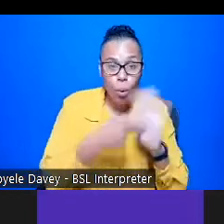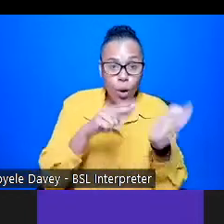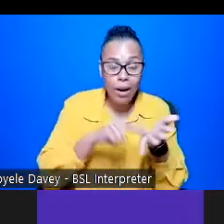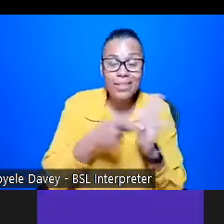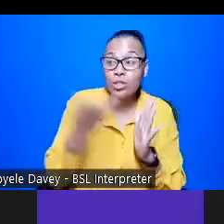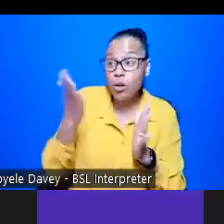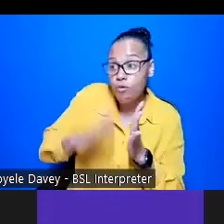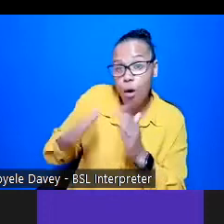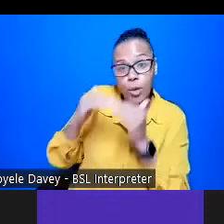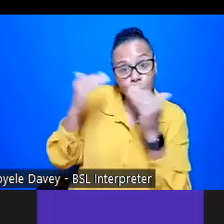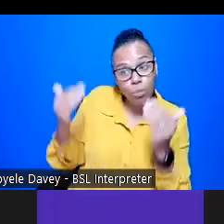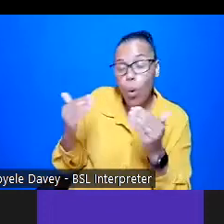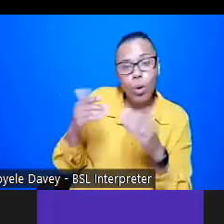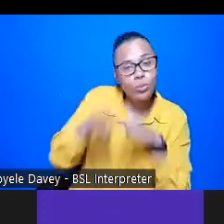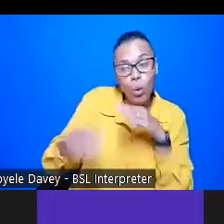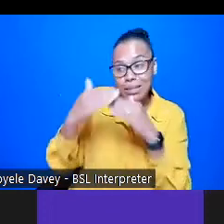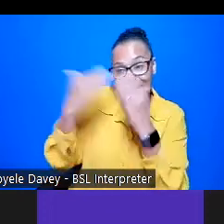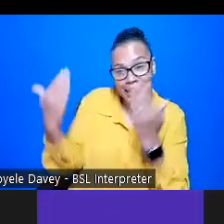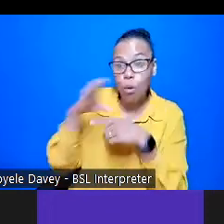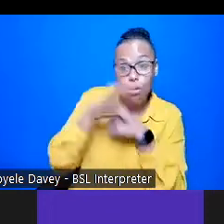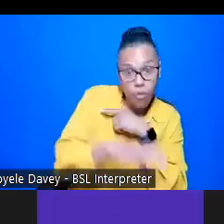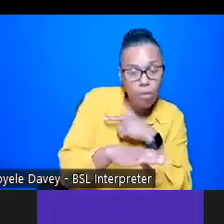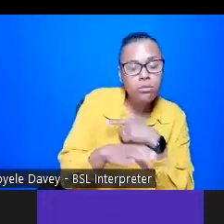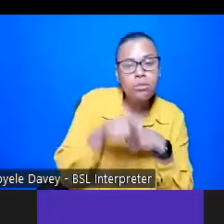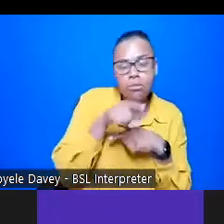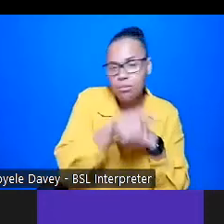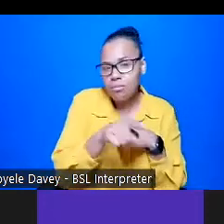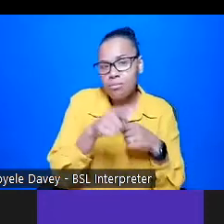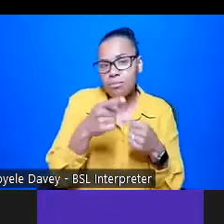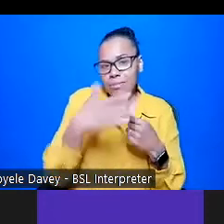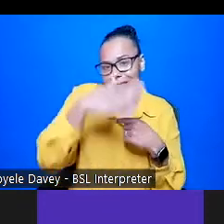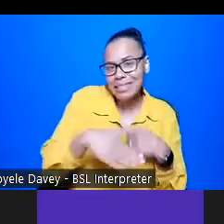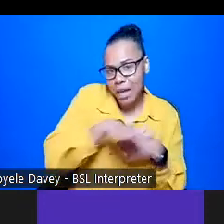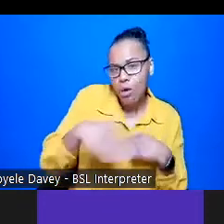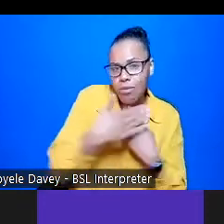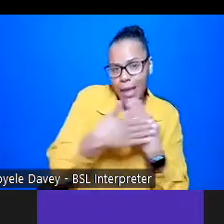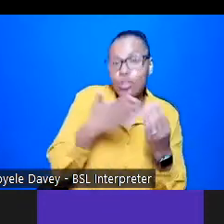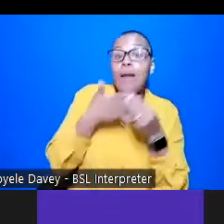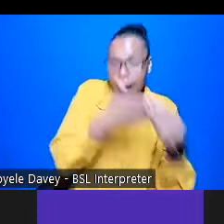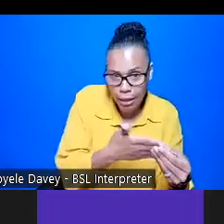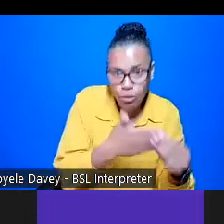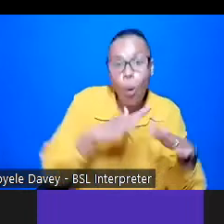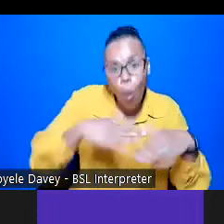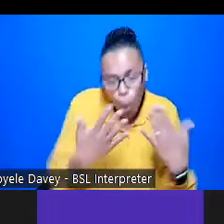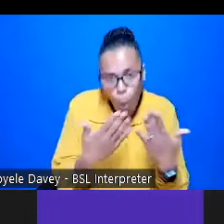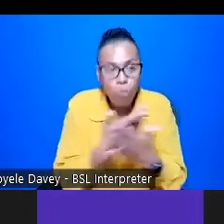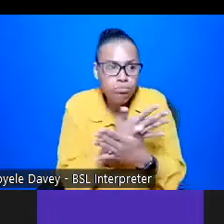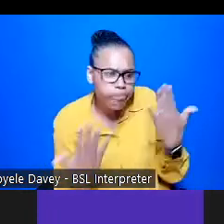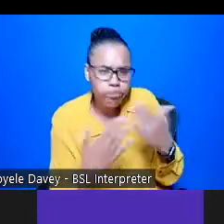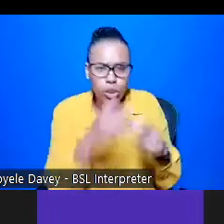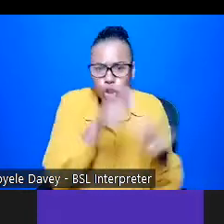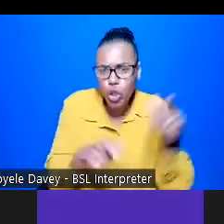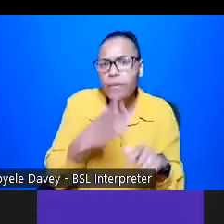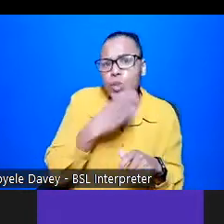grant distribution were South Asian-led and/or had a majority of South Asian service users. Following discussions from